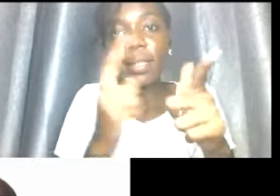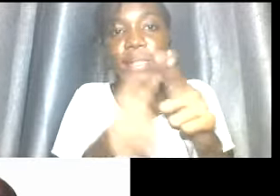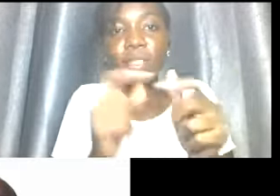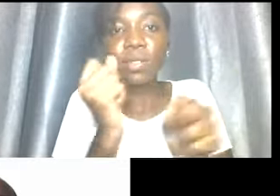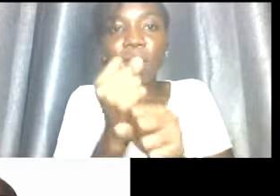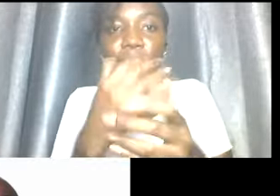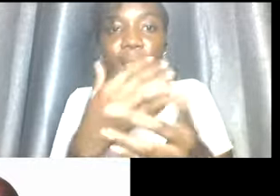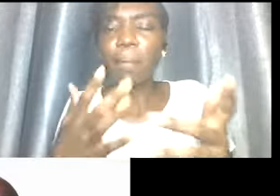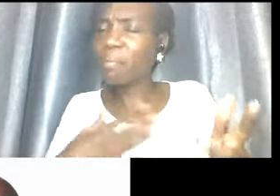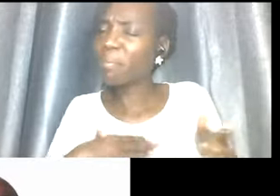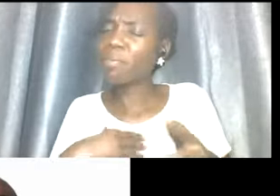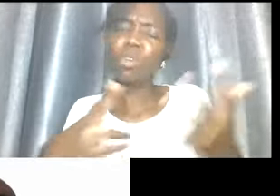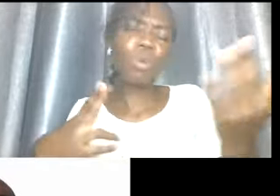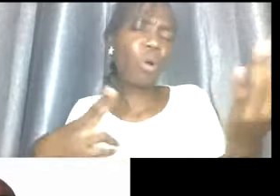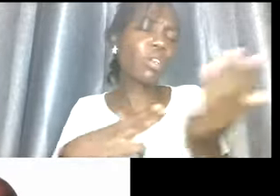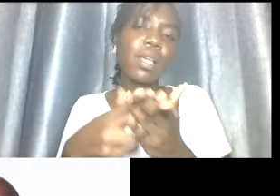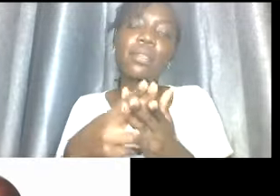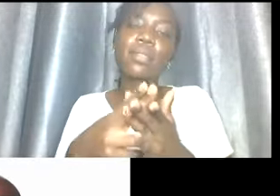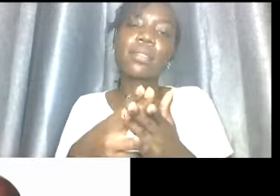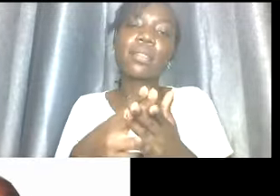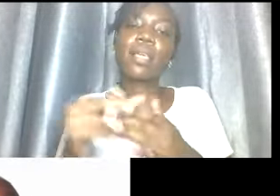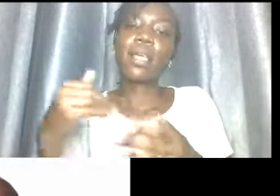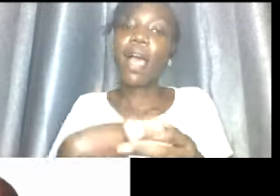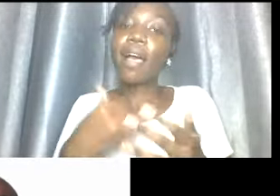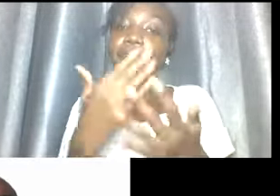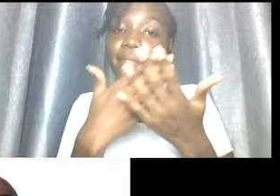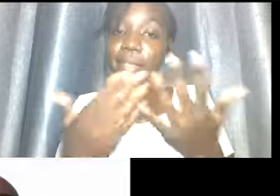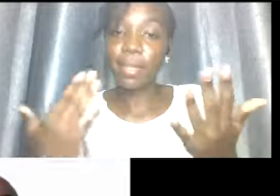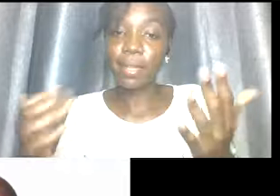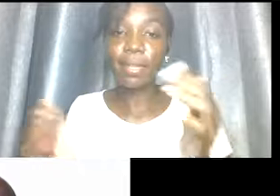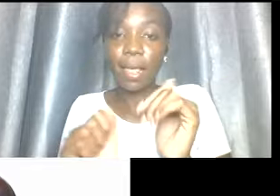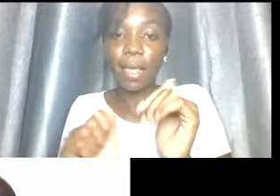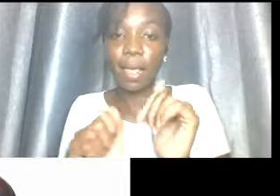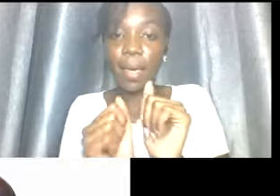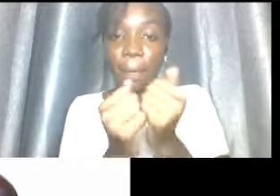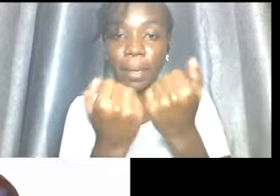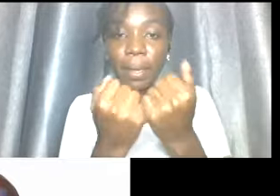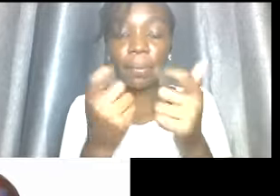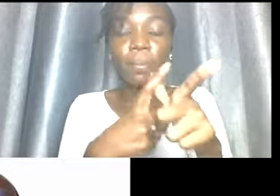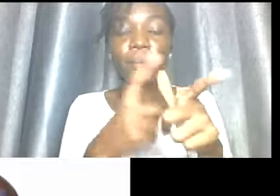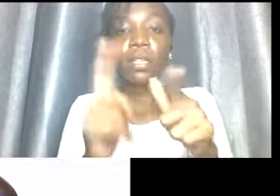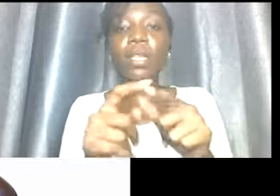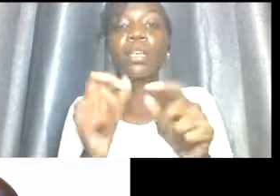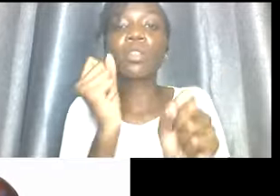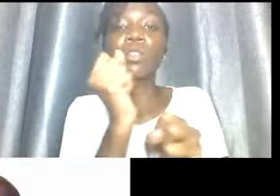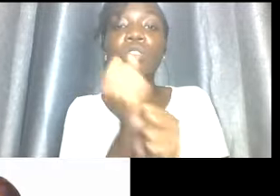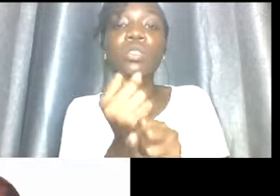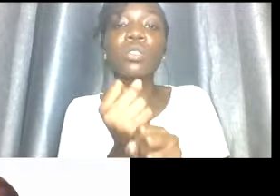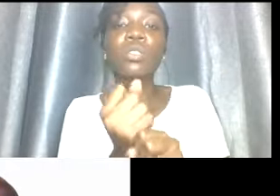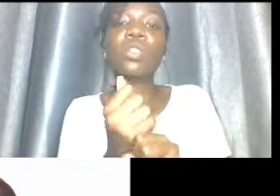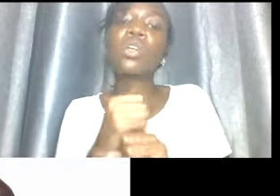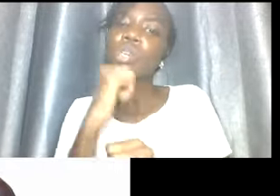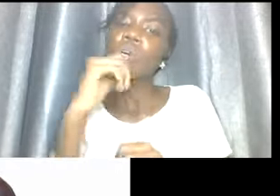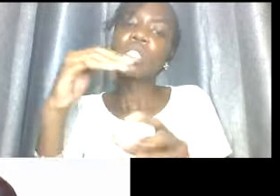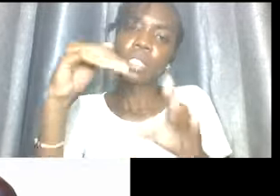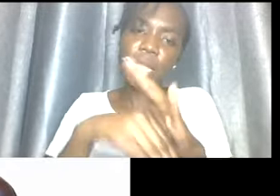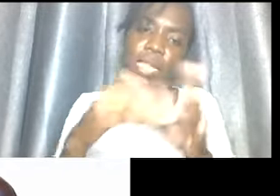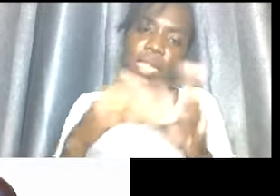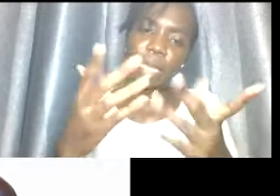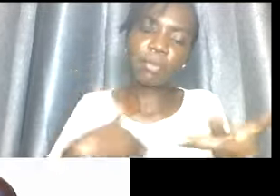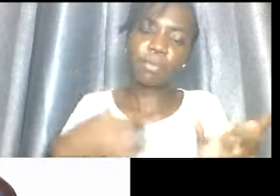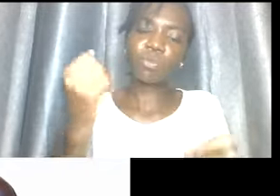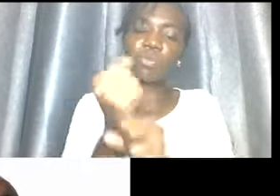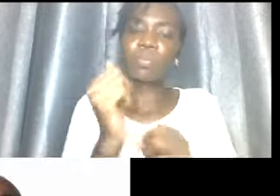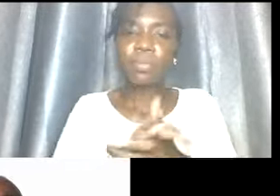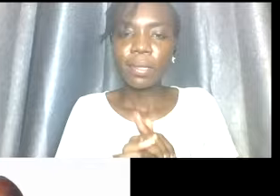you, college, university is nowhere on my radar, not in the stratosphere at all. I did